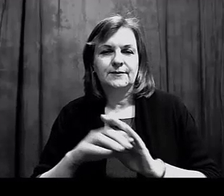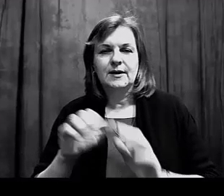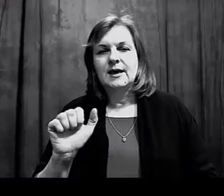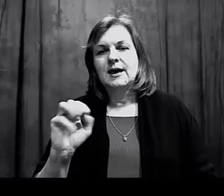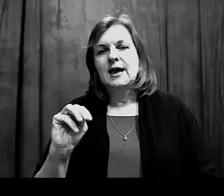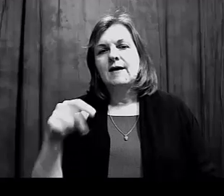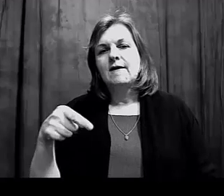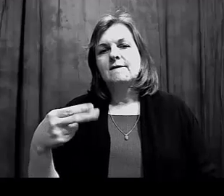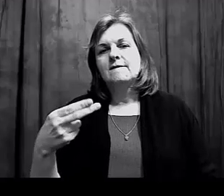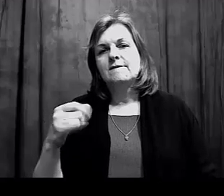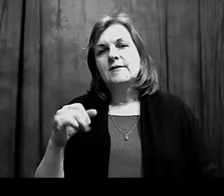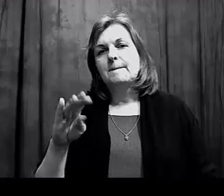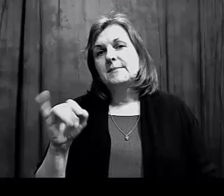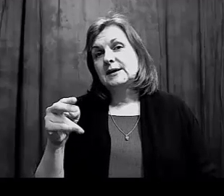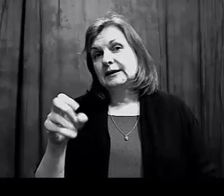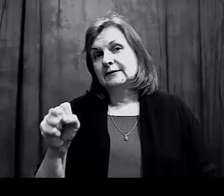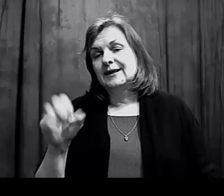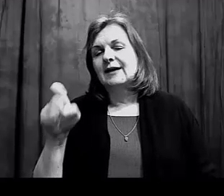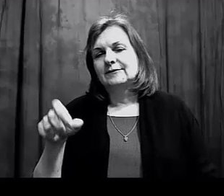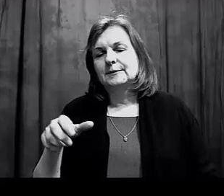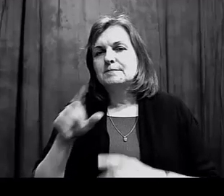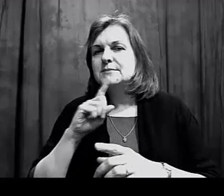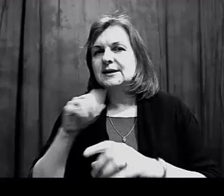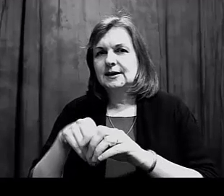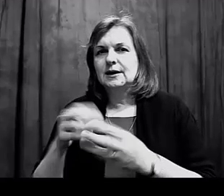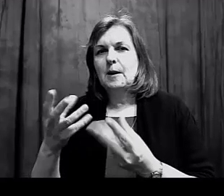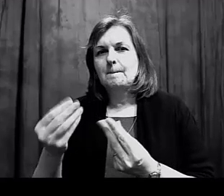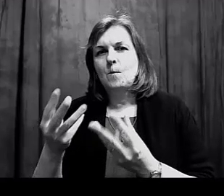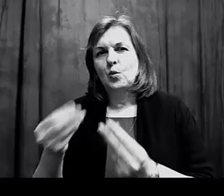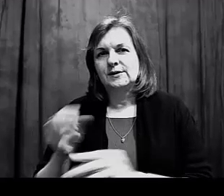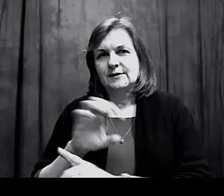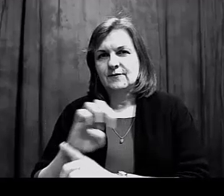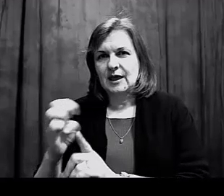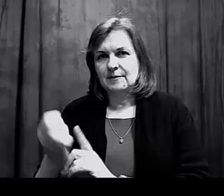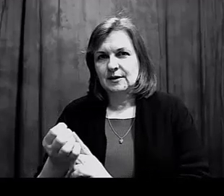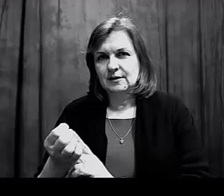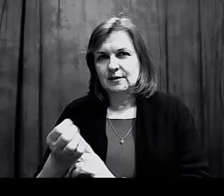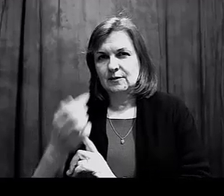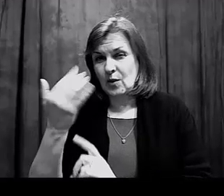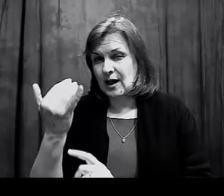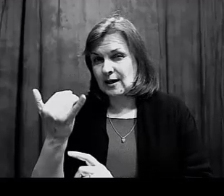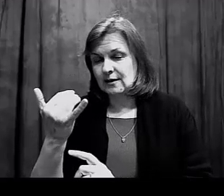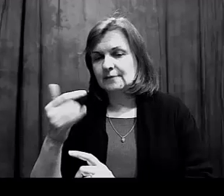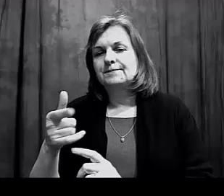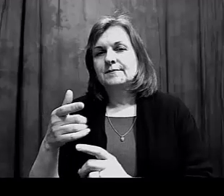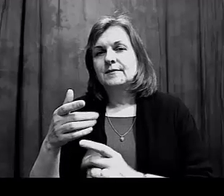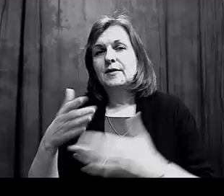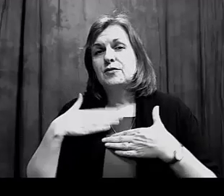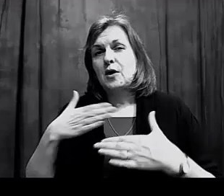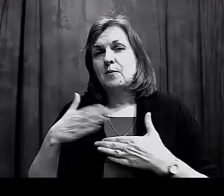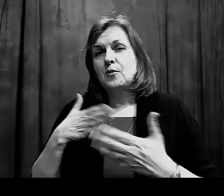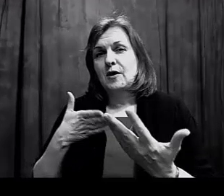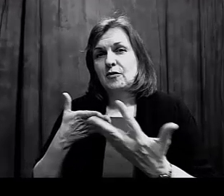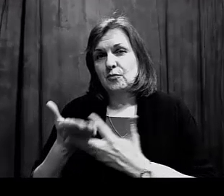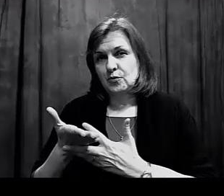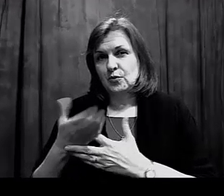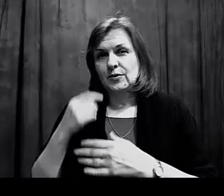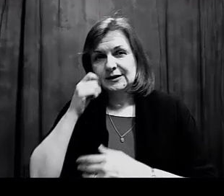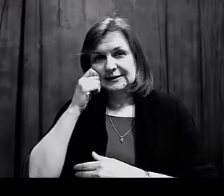Our amphibians still have to stay in moist environments, and the reason for this is because they breathe through their